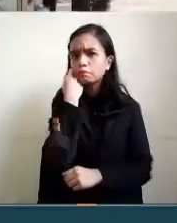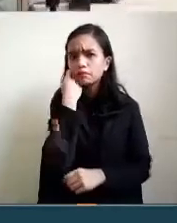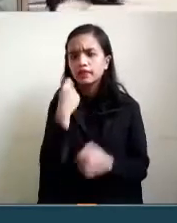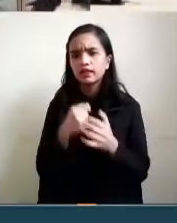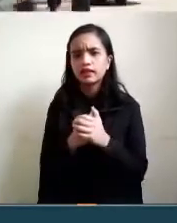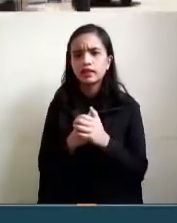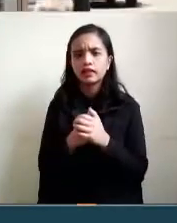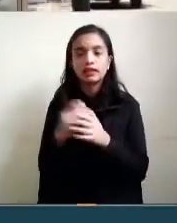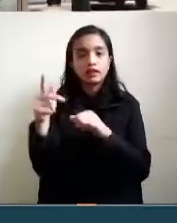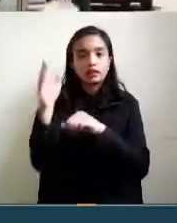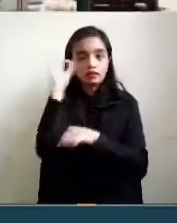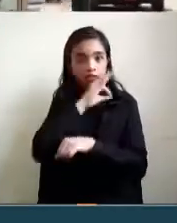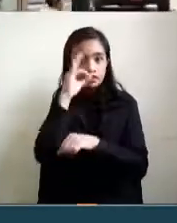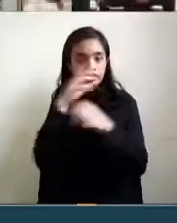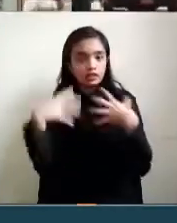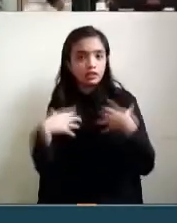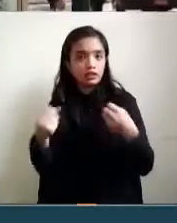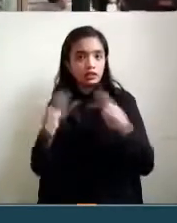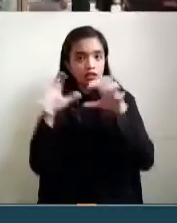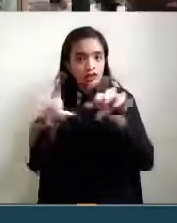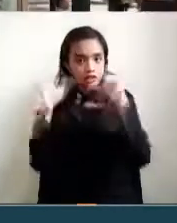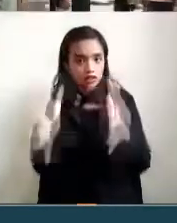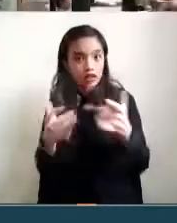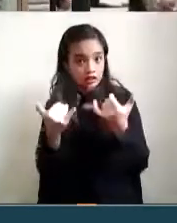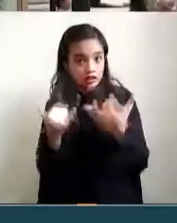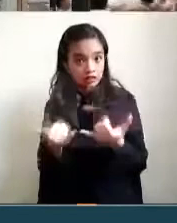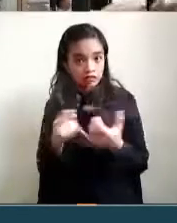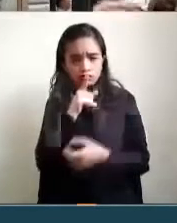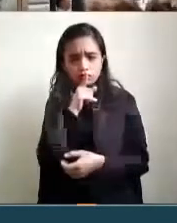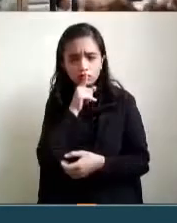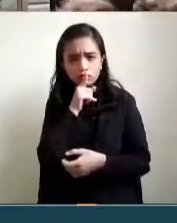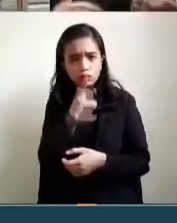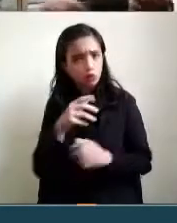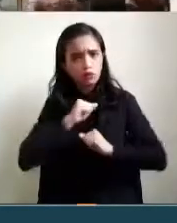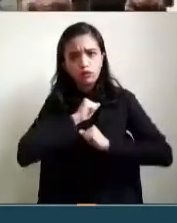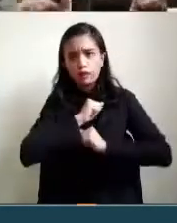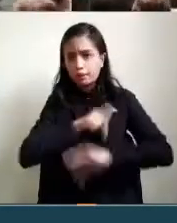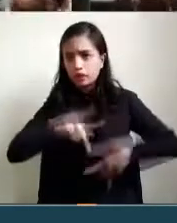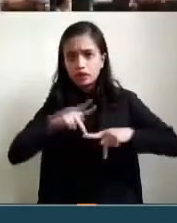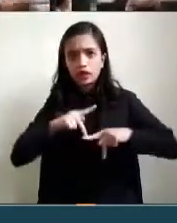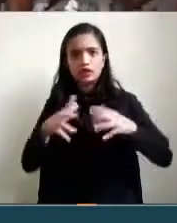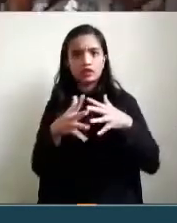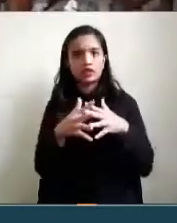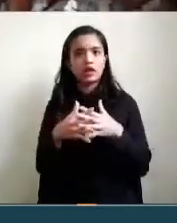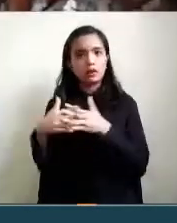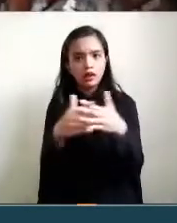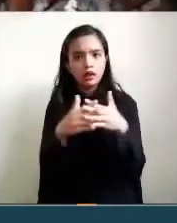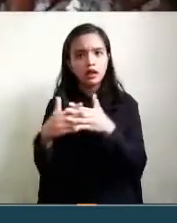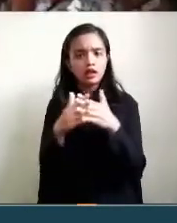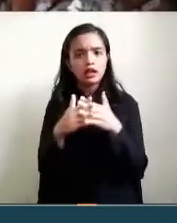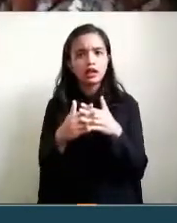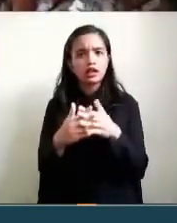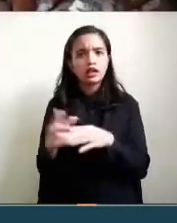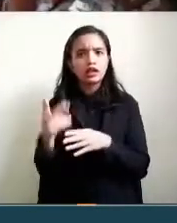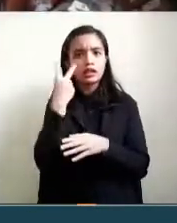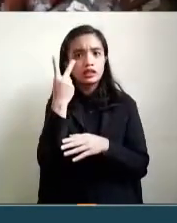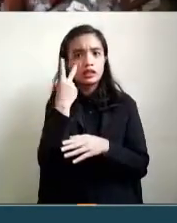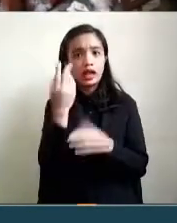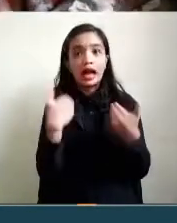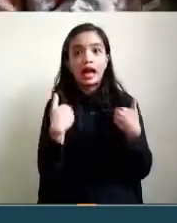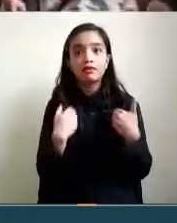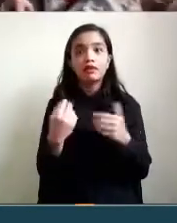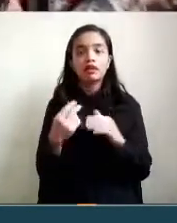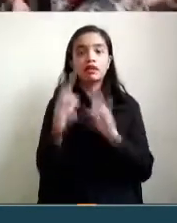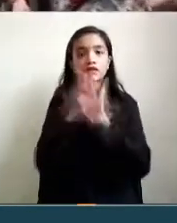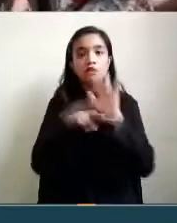the Filipino health workers are actually being appreciated in the U.S. right now. We've seen a recent video of a U.S. news